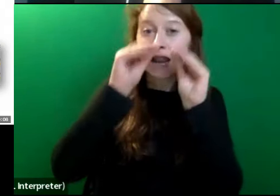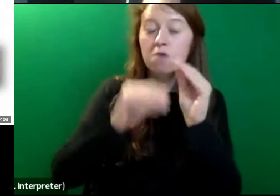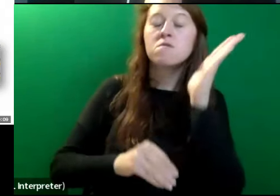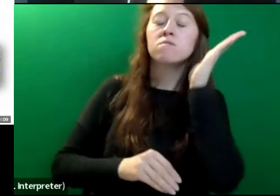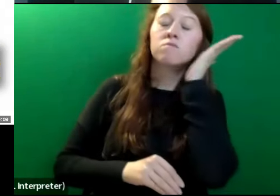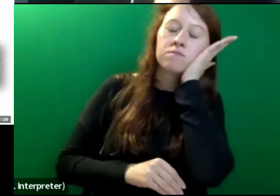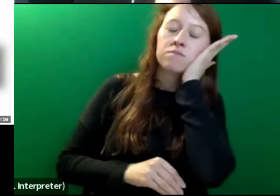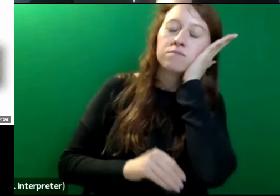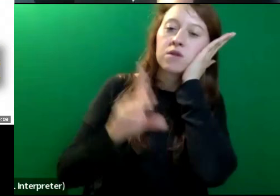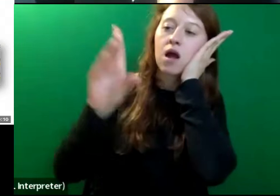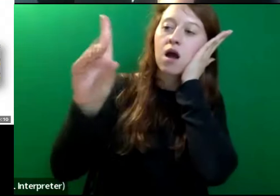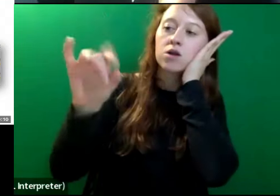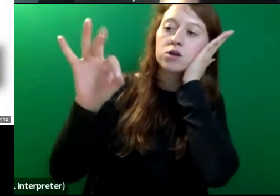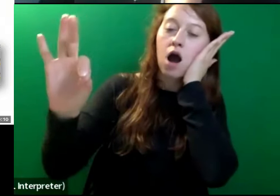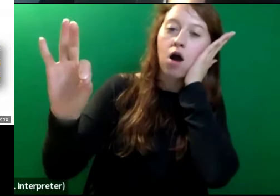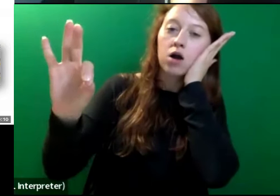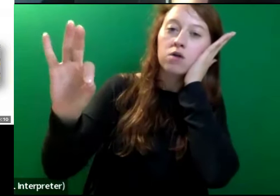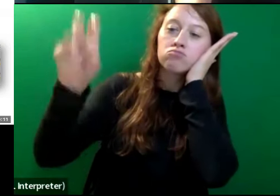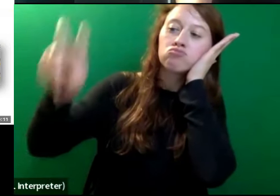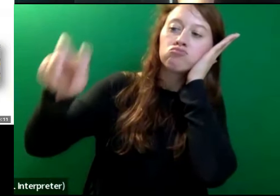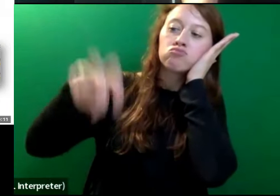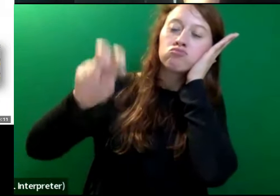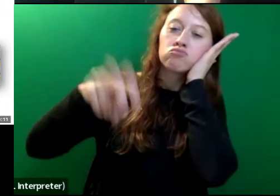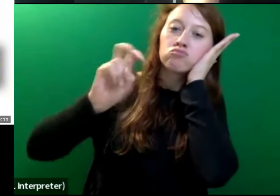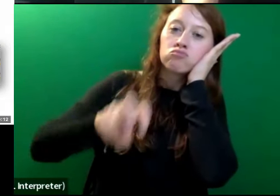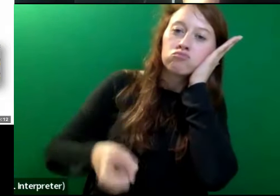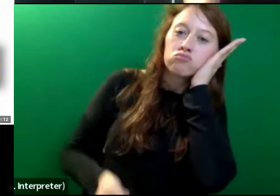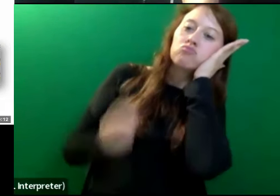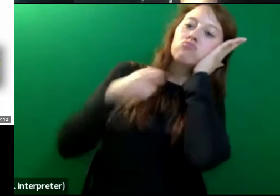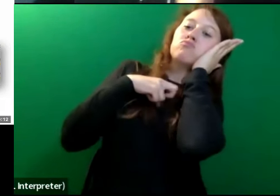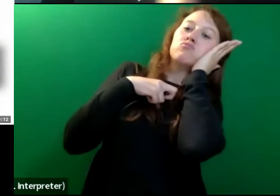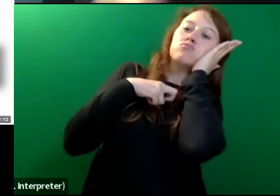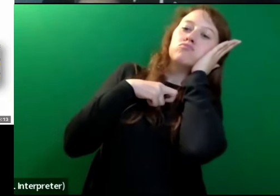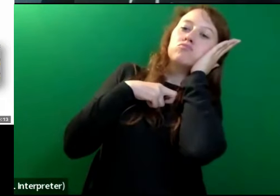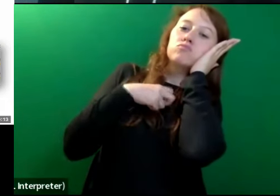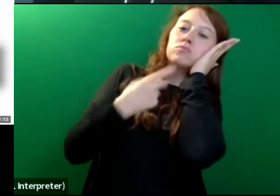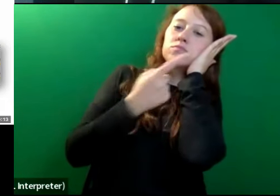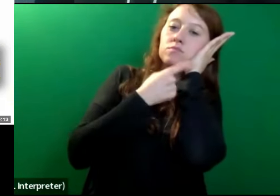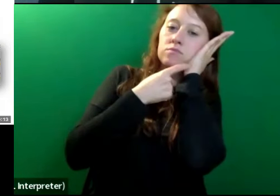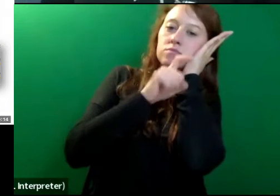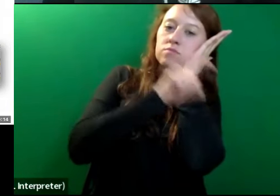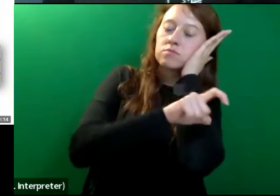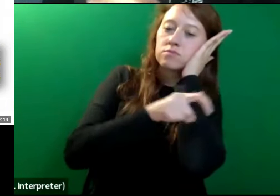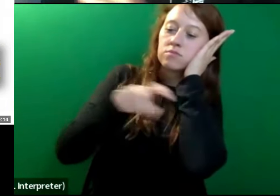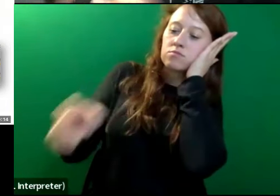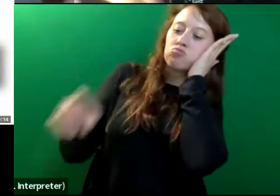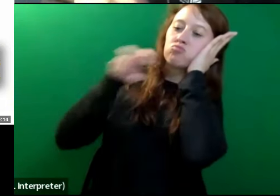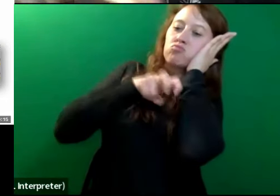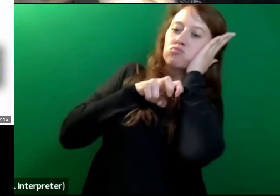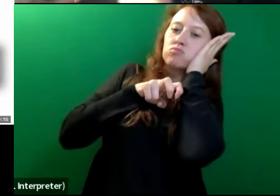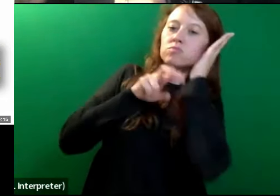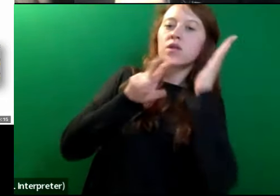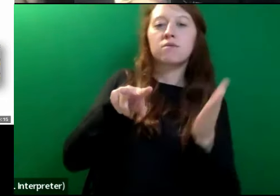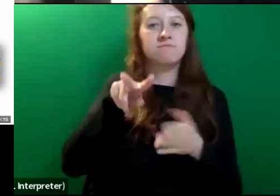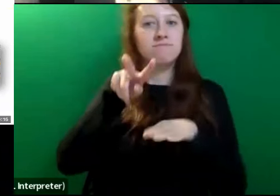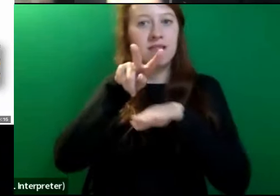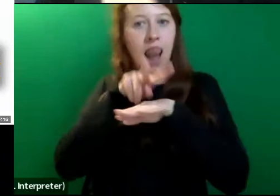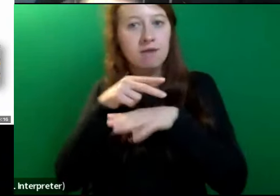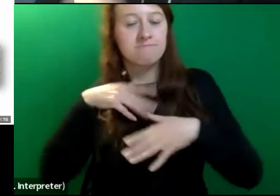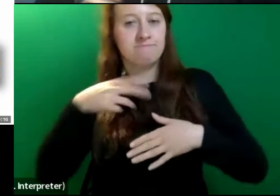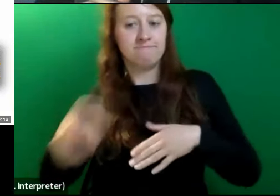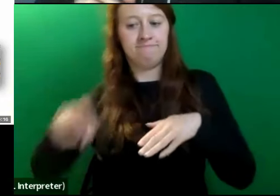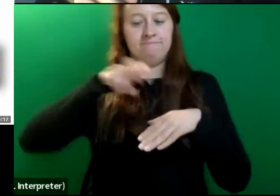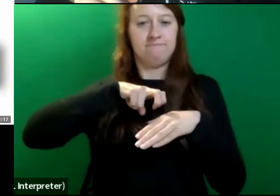the dominant hand and shows the dog jumping up and lying on top. So that's an example of how hold signs are used